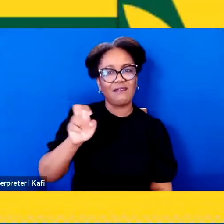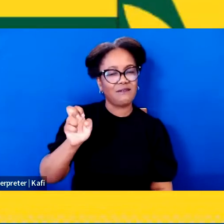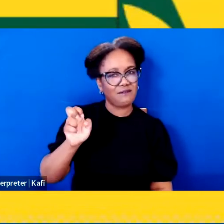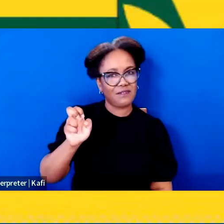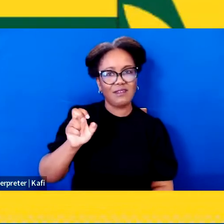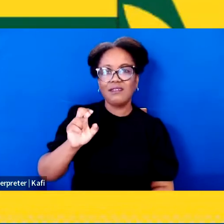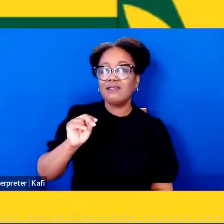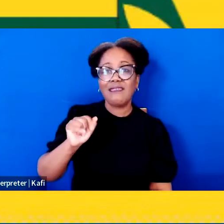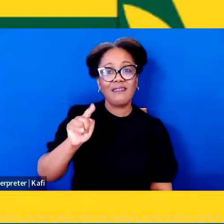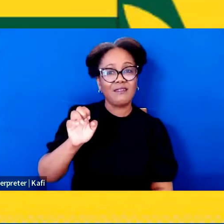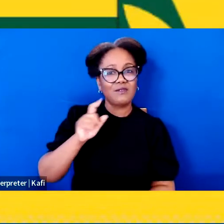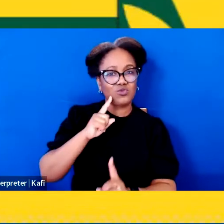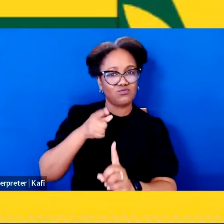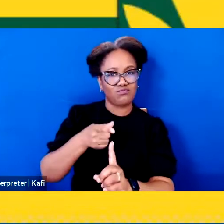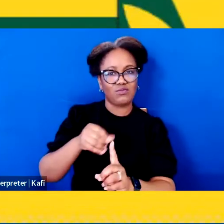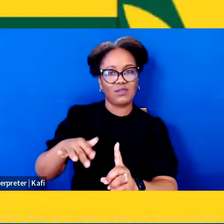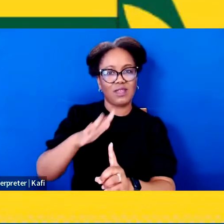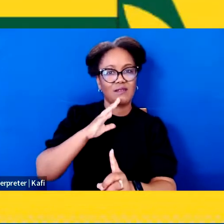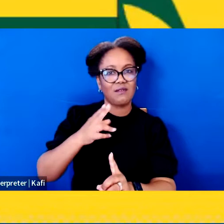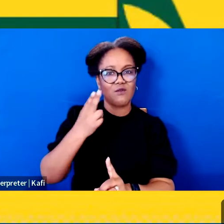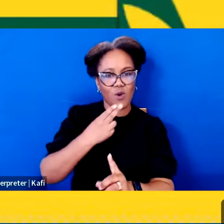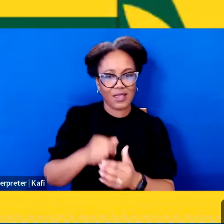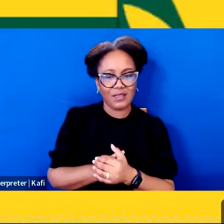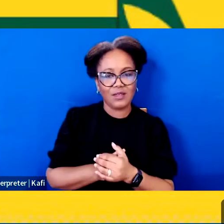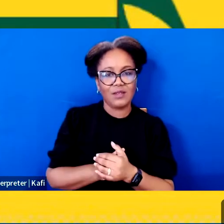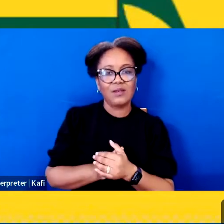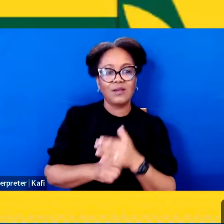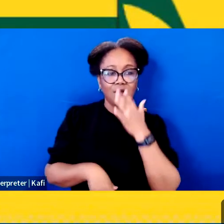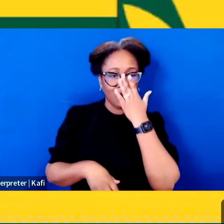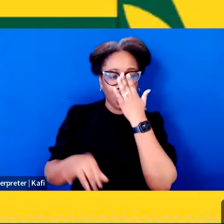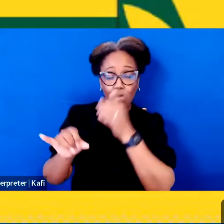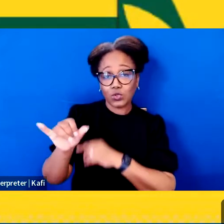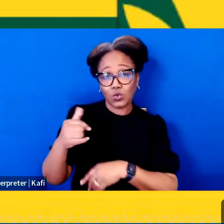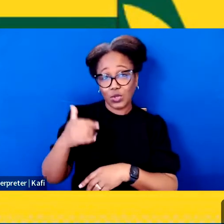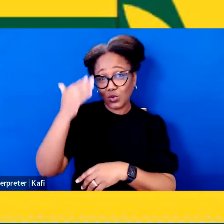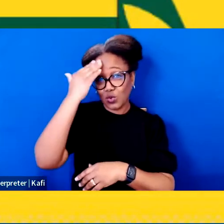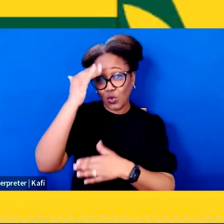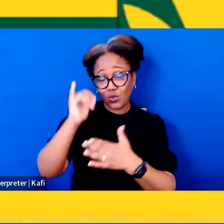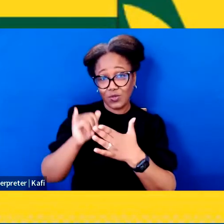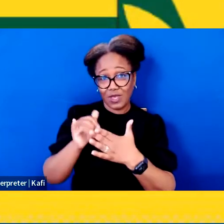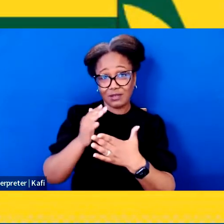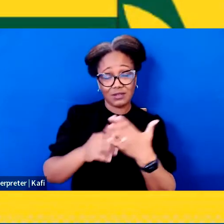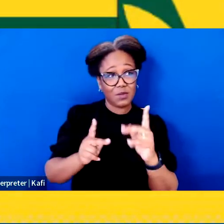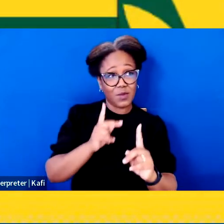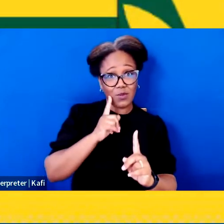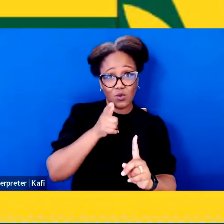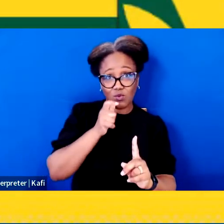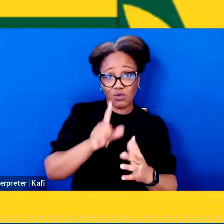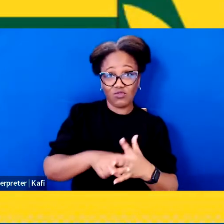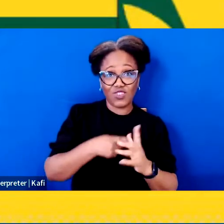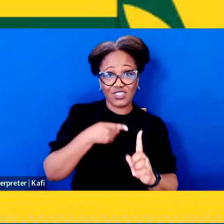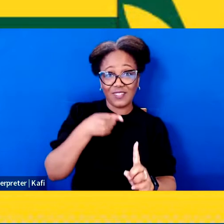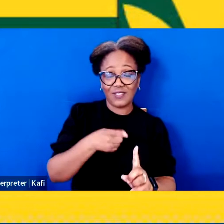Majesty Queen Lili Uokalani was kidnapped and forced by